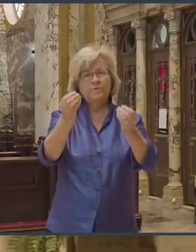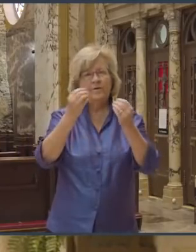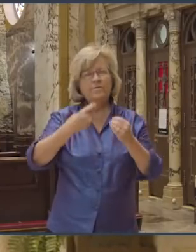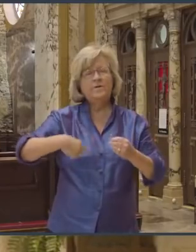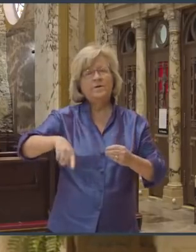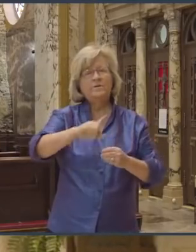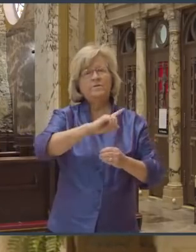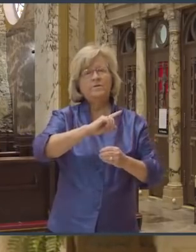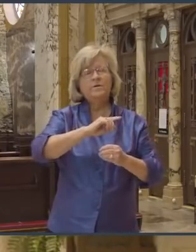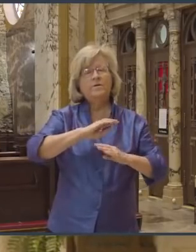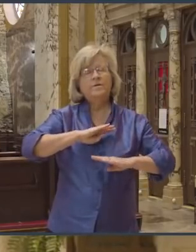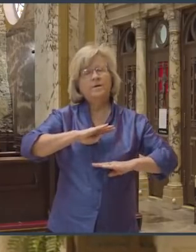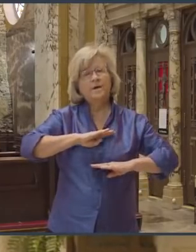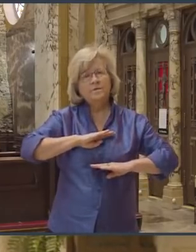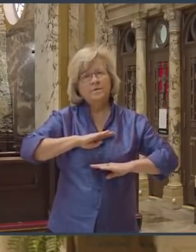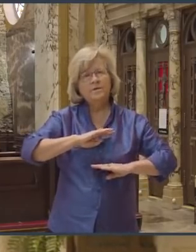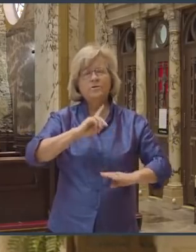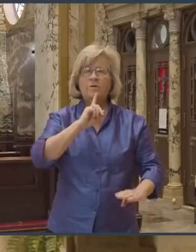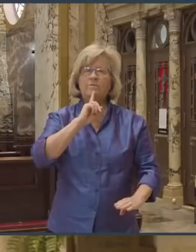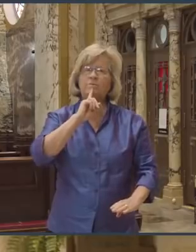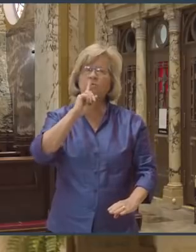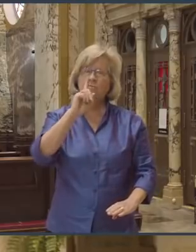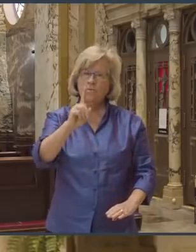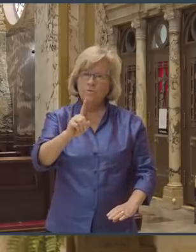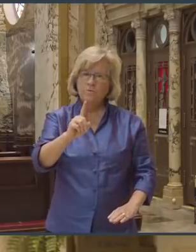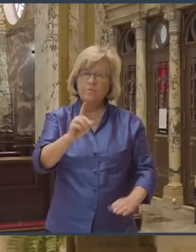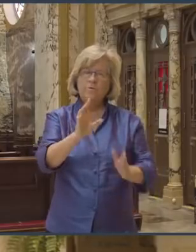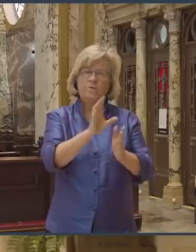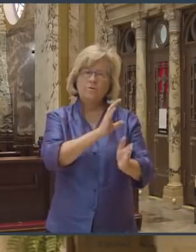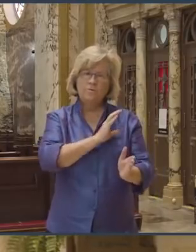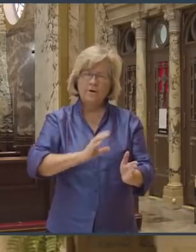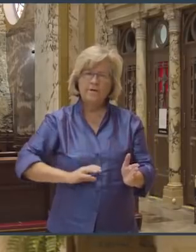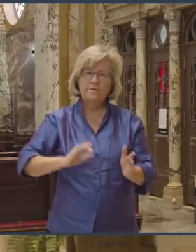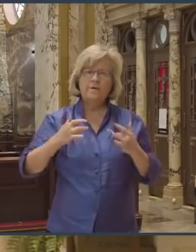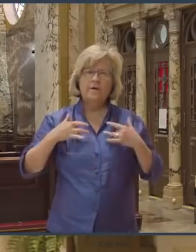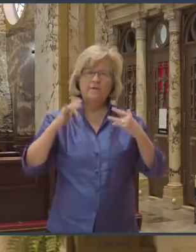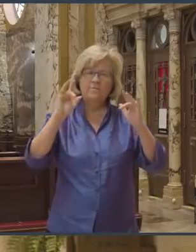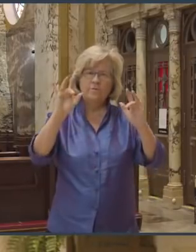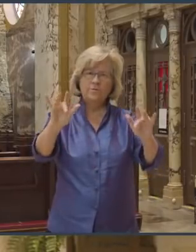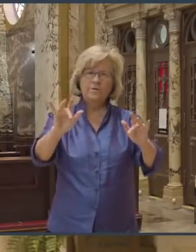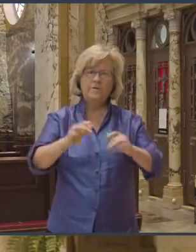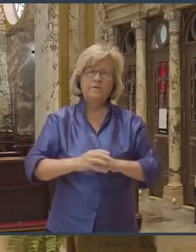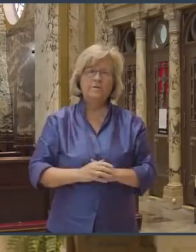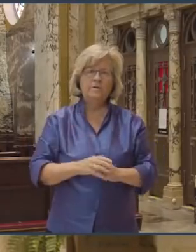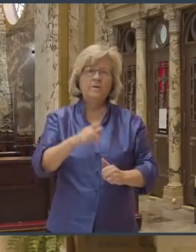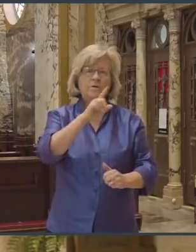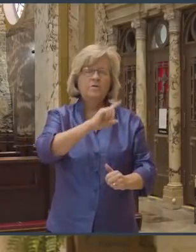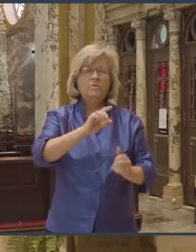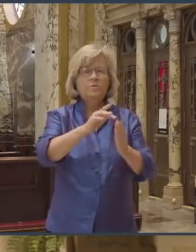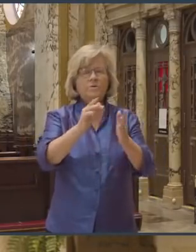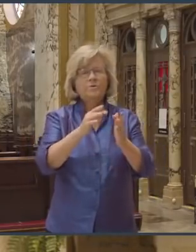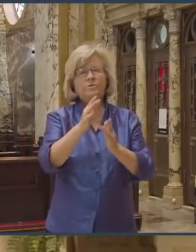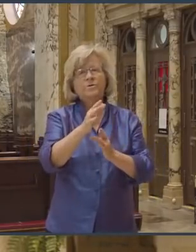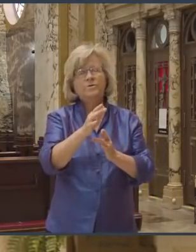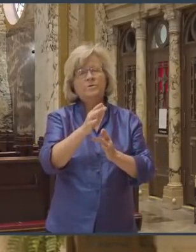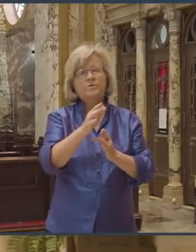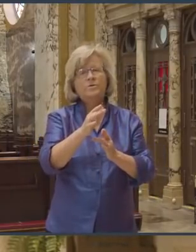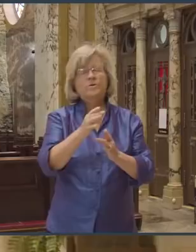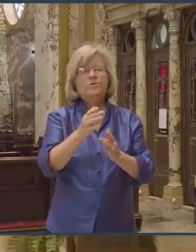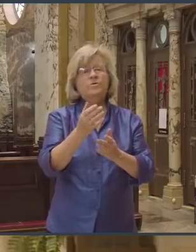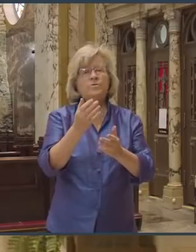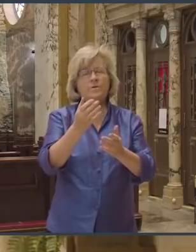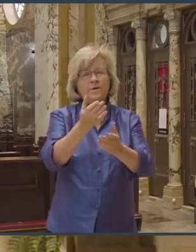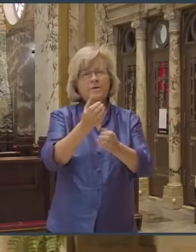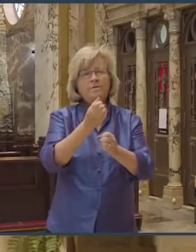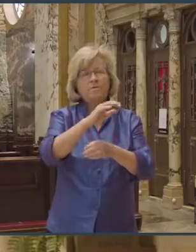the consolation of the truth. Christ, have mercy. Christ, have mercy. And Lord Jesus, you intercede for us